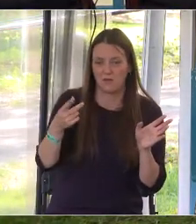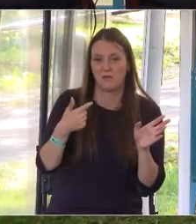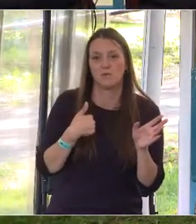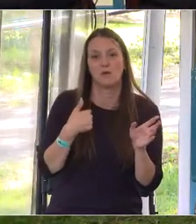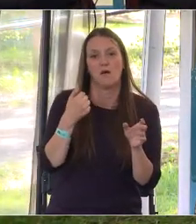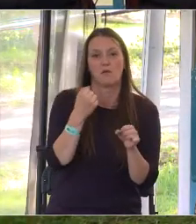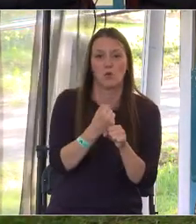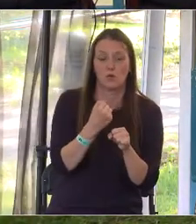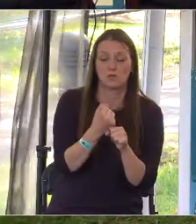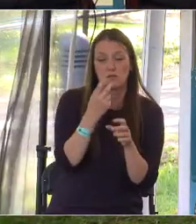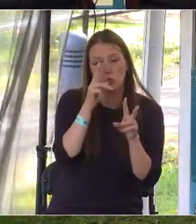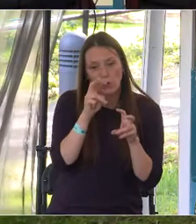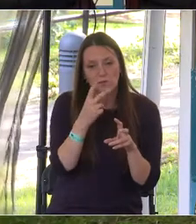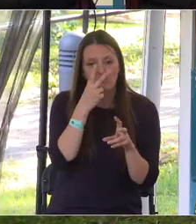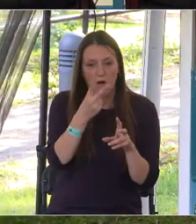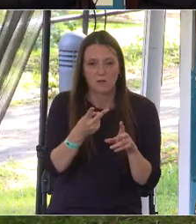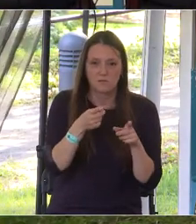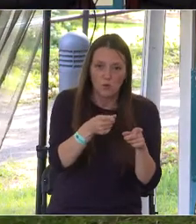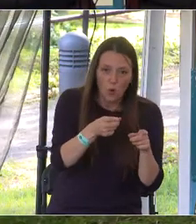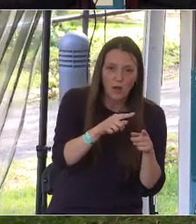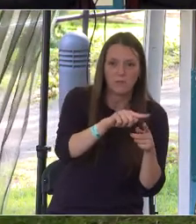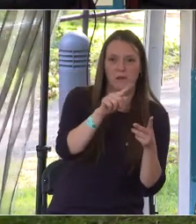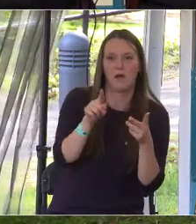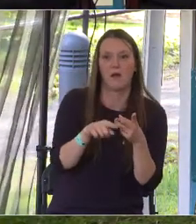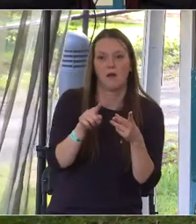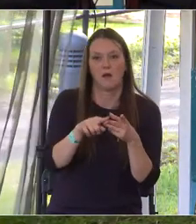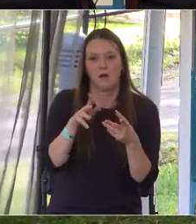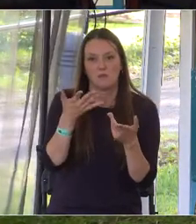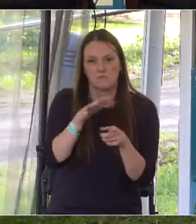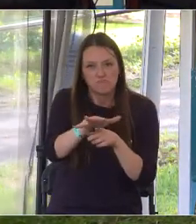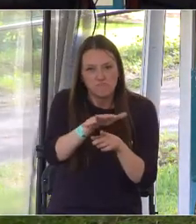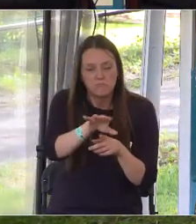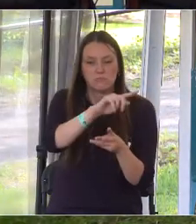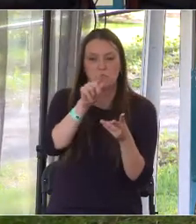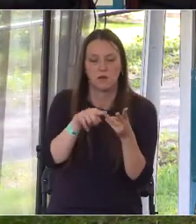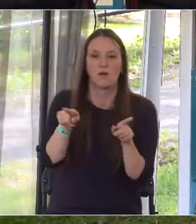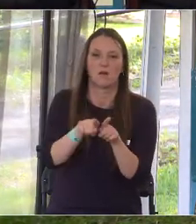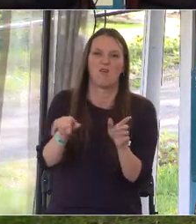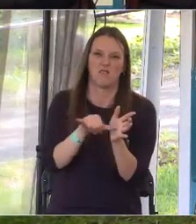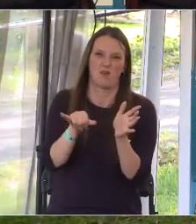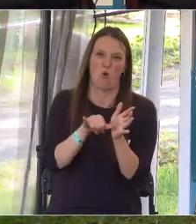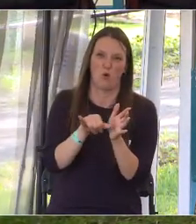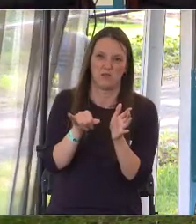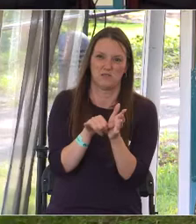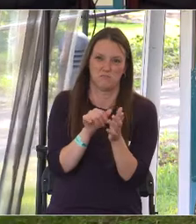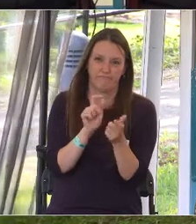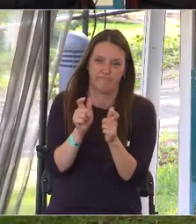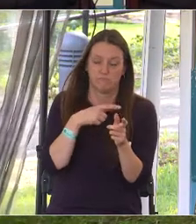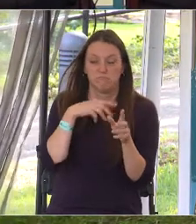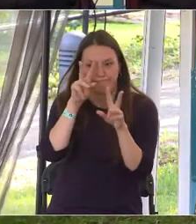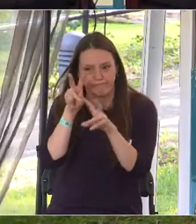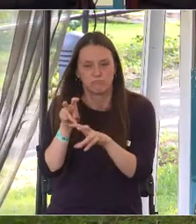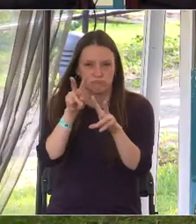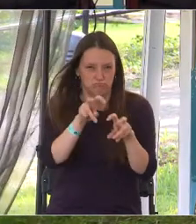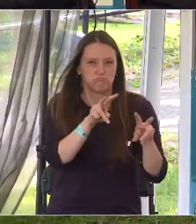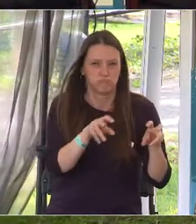into harassment, into outright terrorism, and I'm trying to analyze that in all the points down